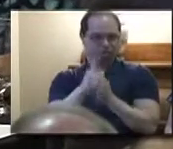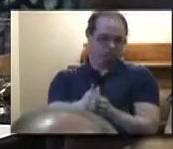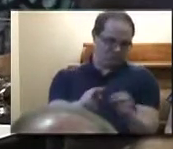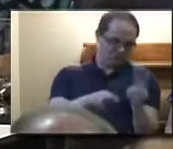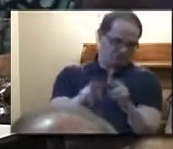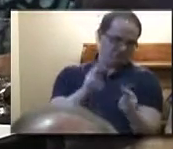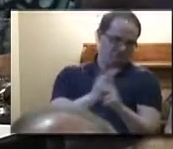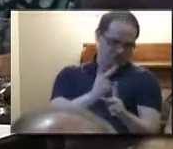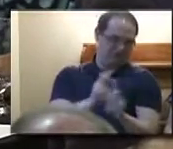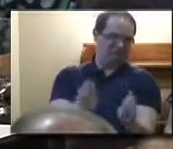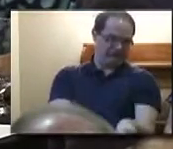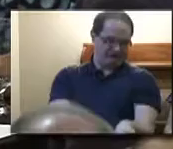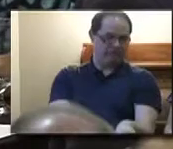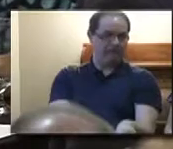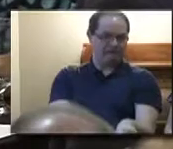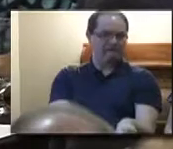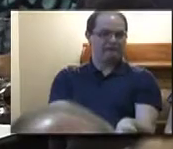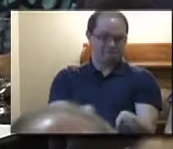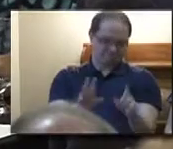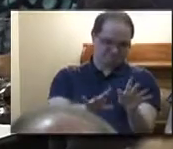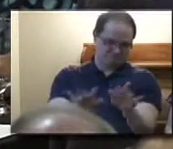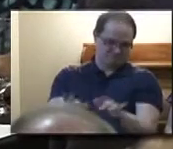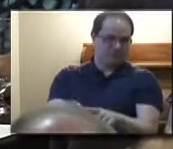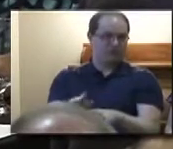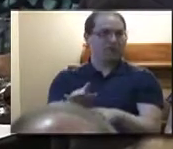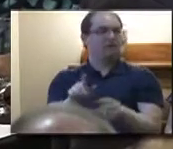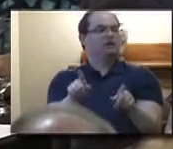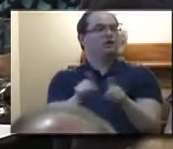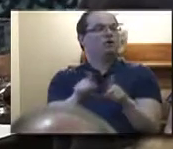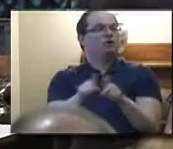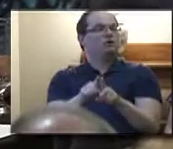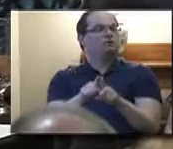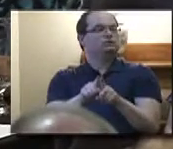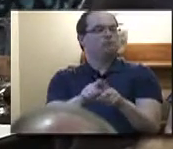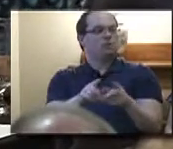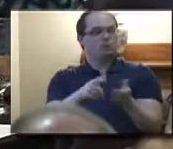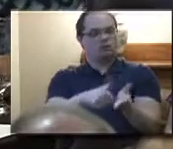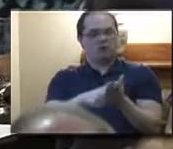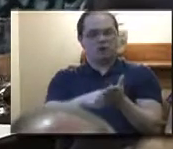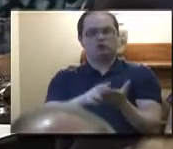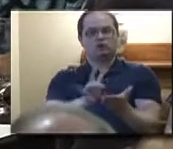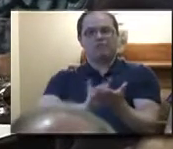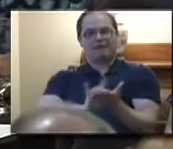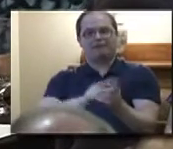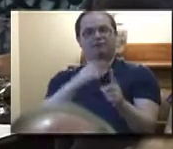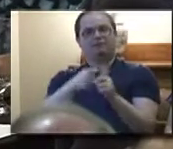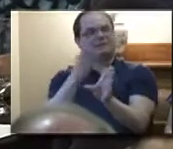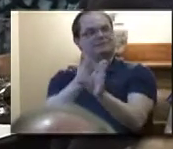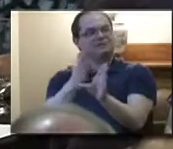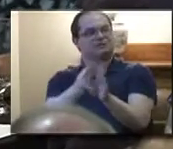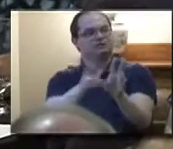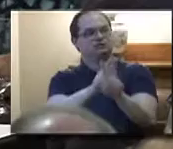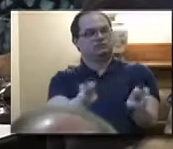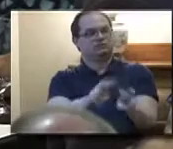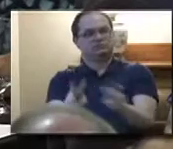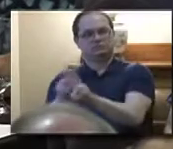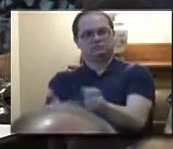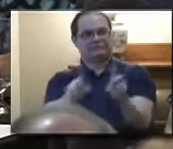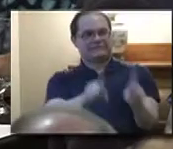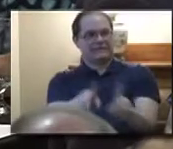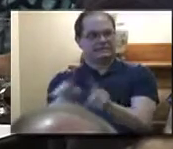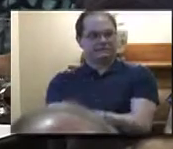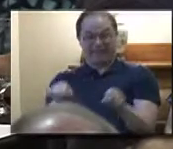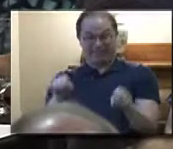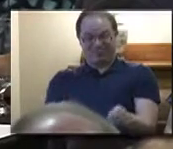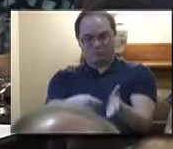what to do. But they are required to do a medical and psychological intake, and that requires an interpreter. And